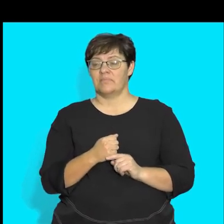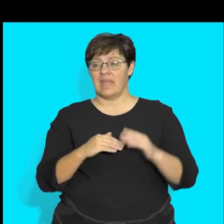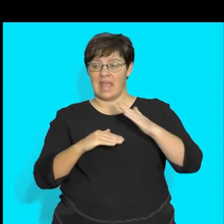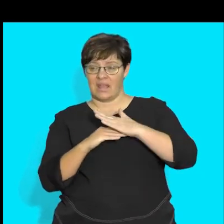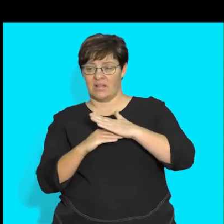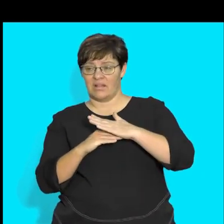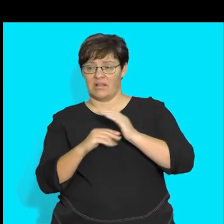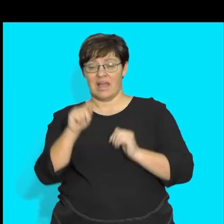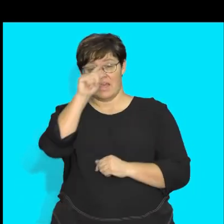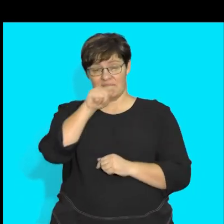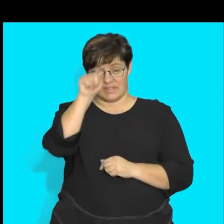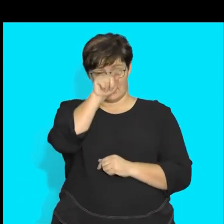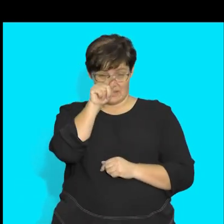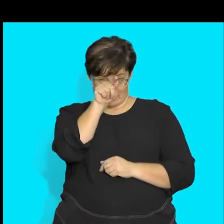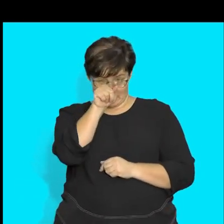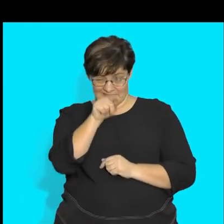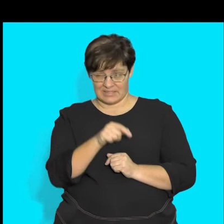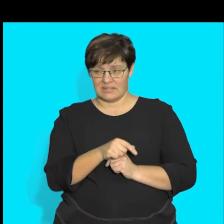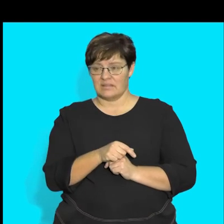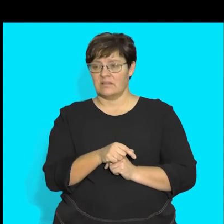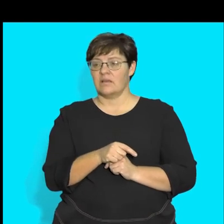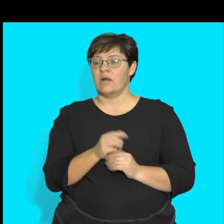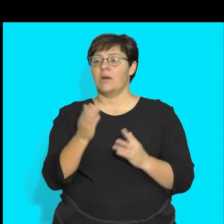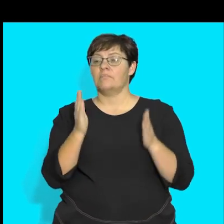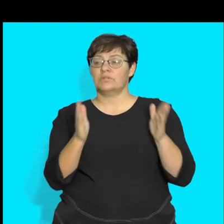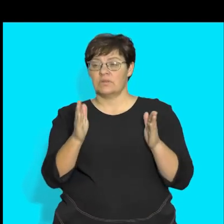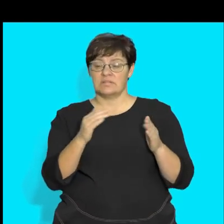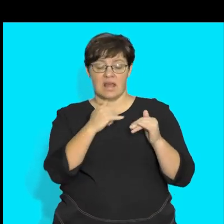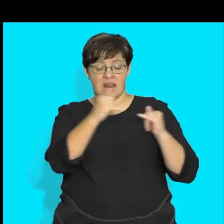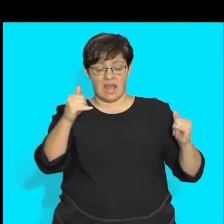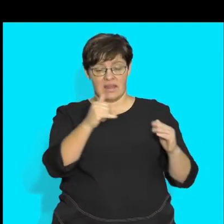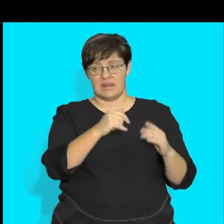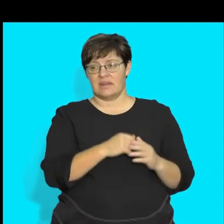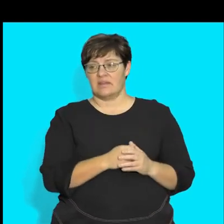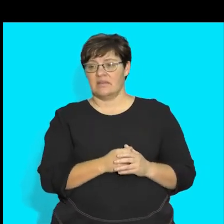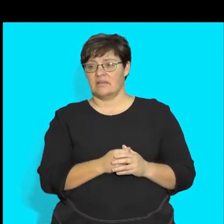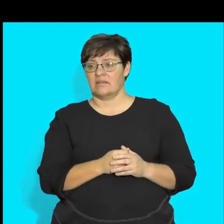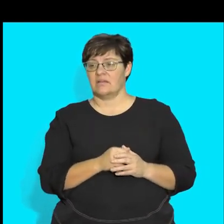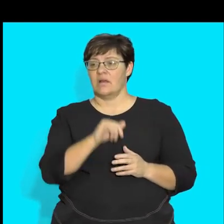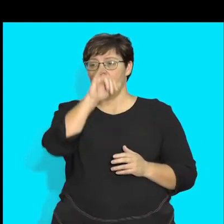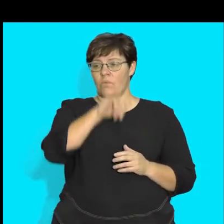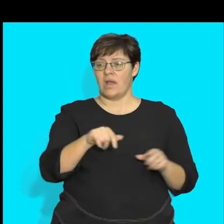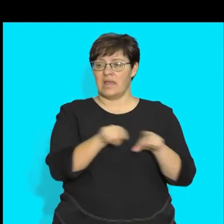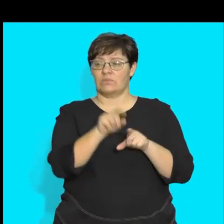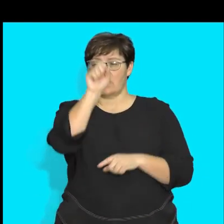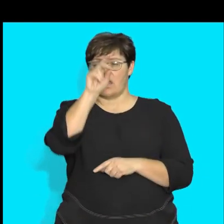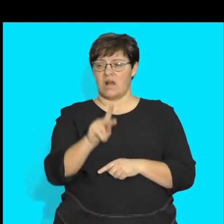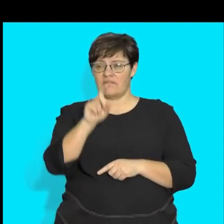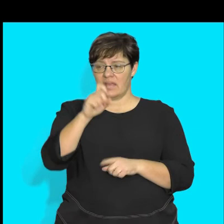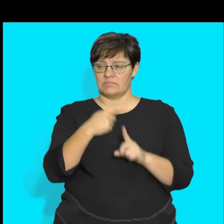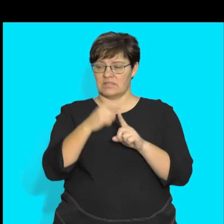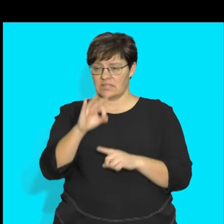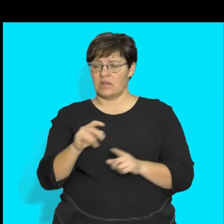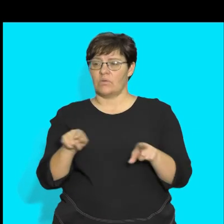there, all right, in the sketch below between the two lines y equals a half x plus 3 and y